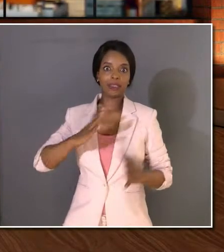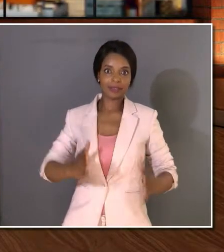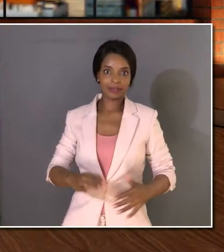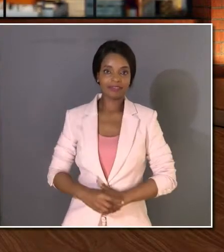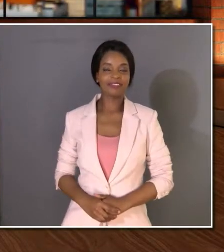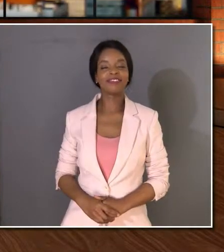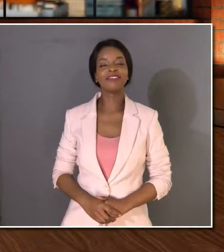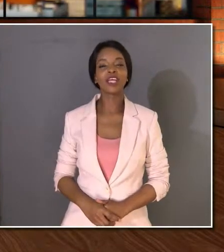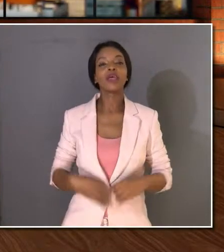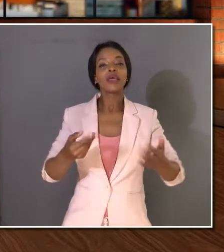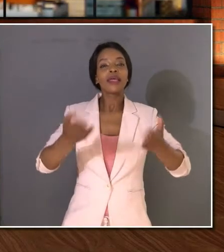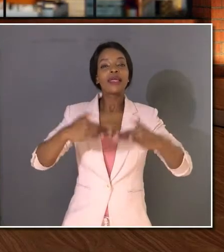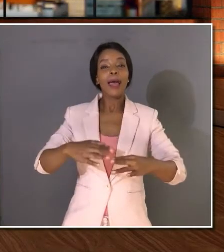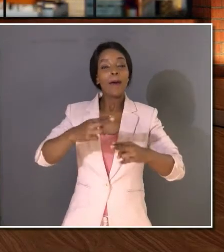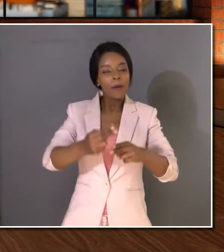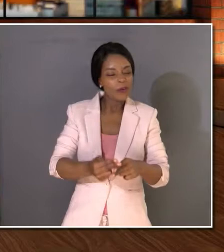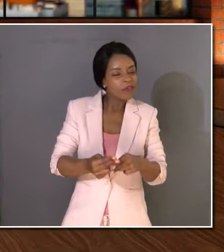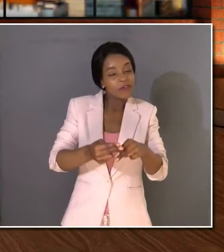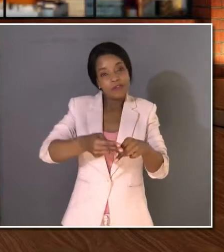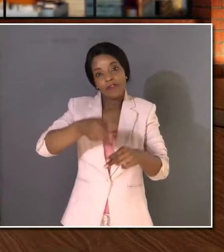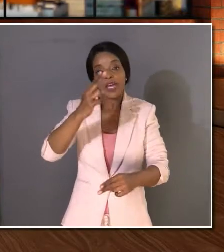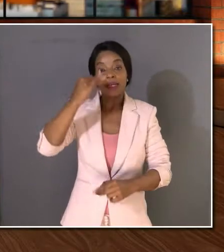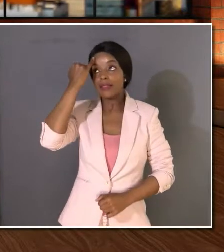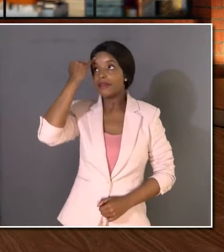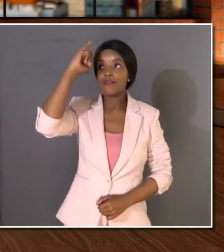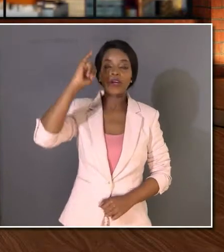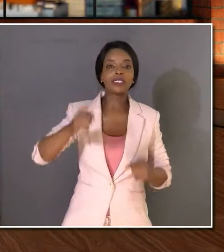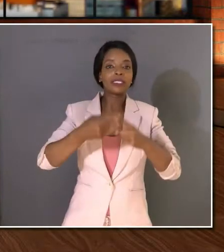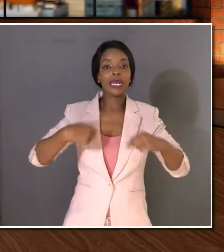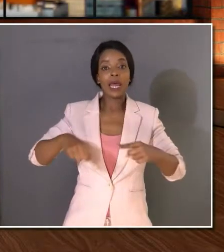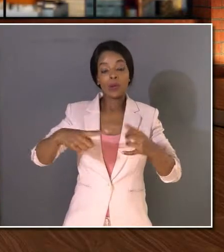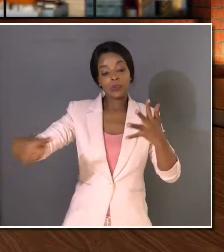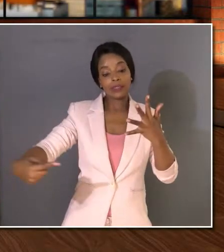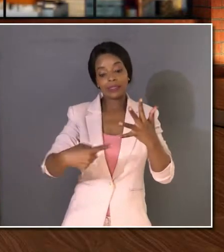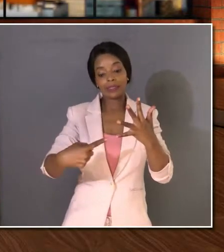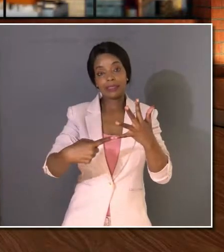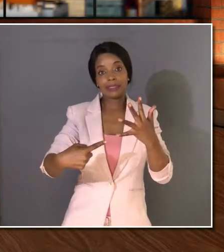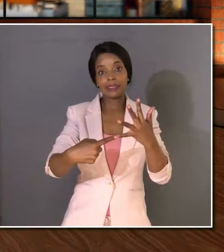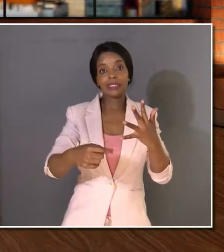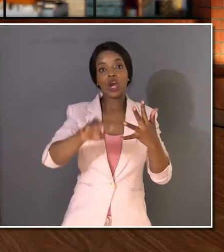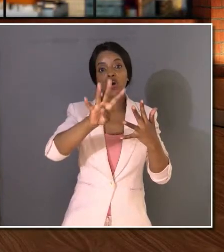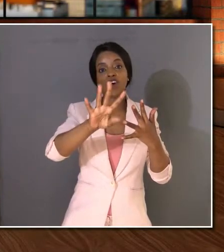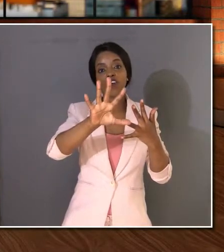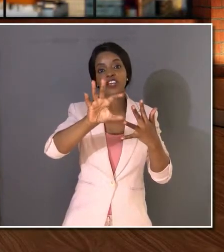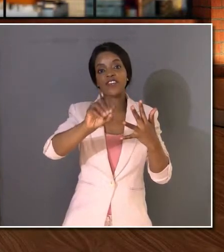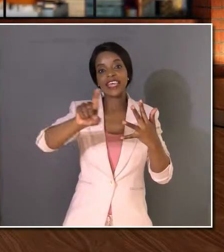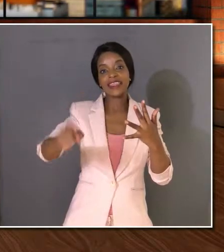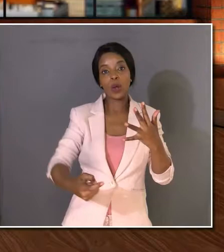And our final innovation, receiving grant funding of 450,000